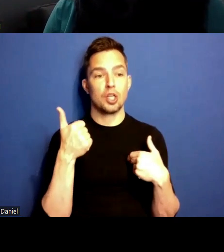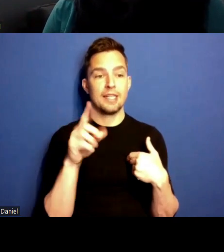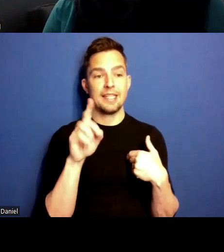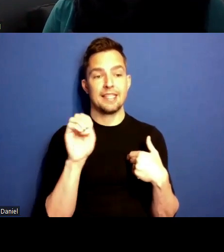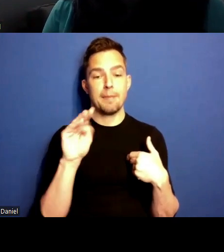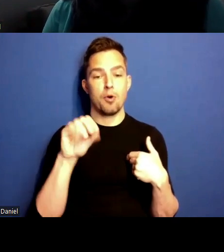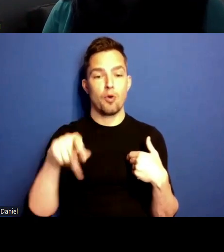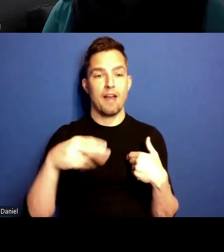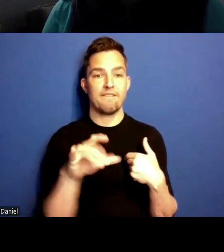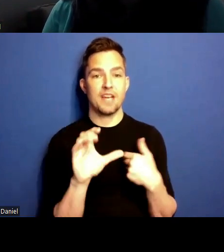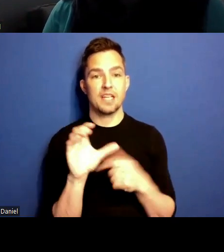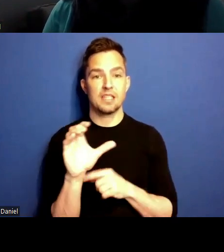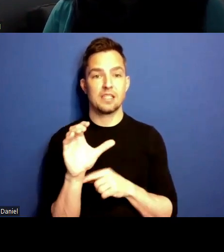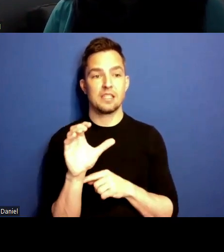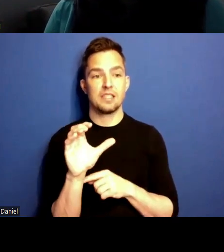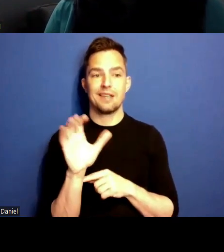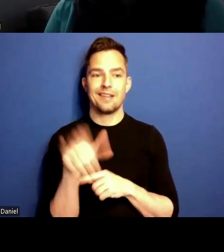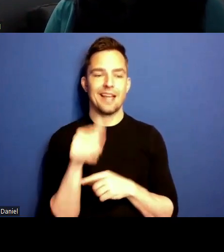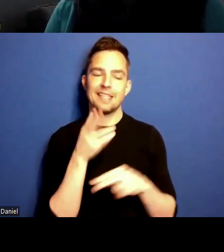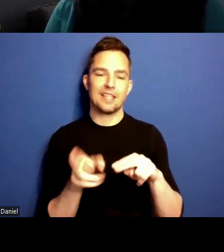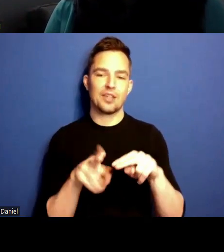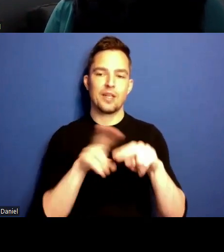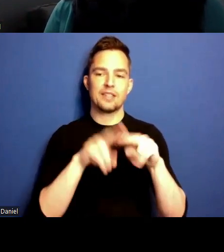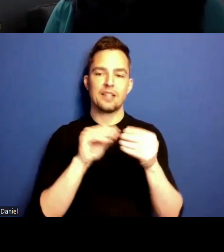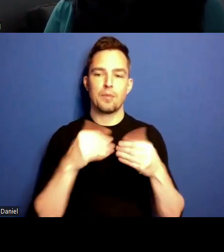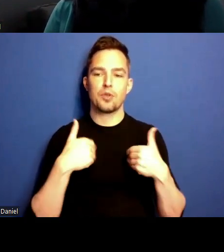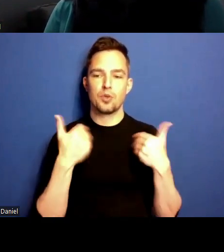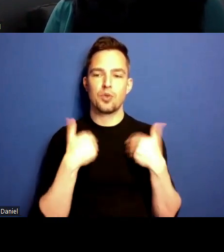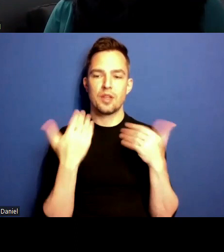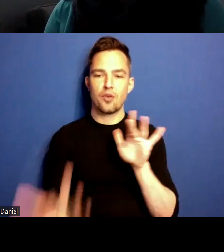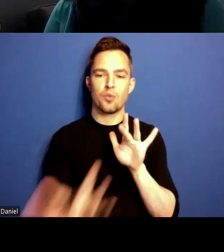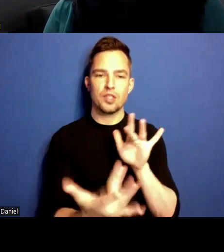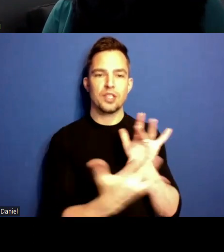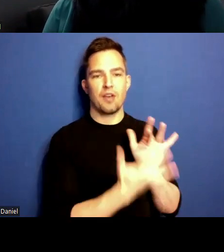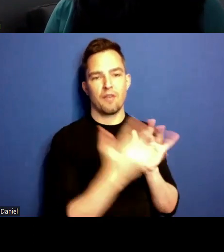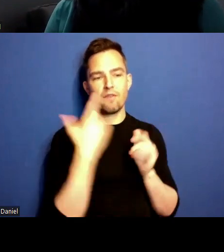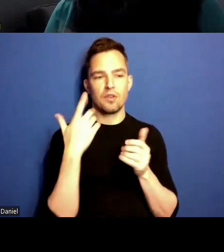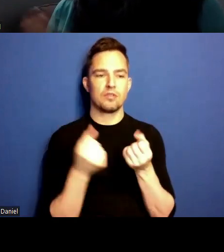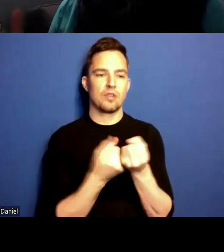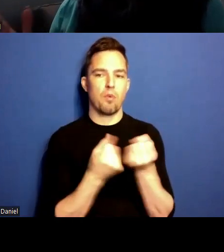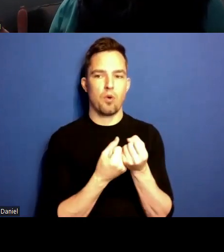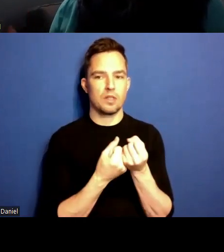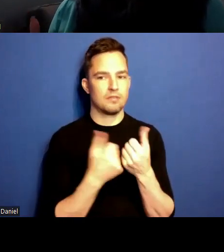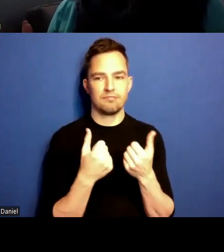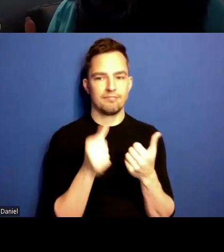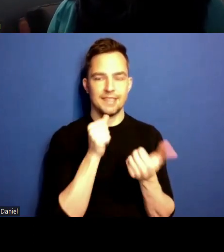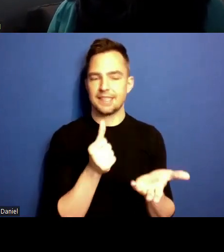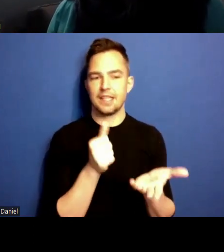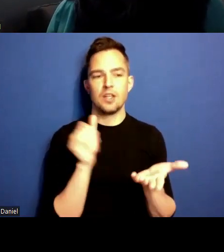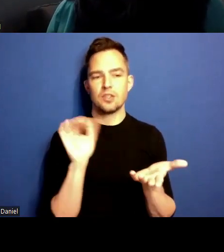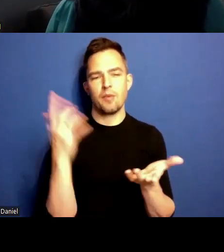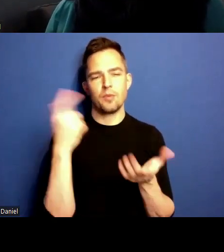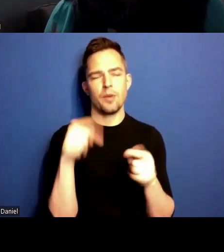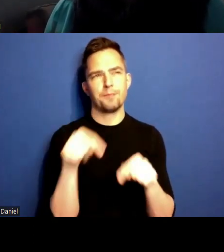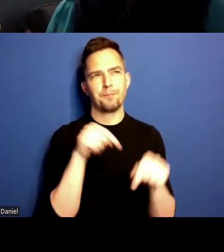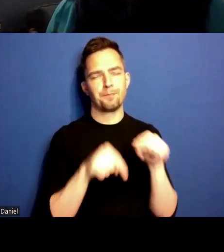for us, that simply hadn't increased the number of youth and young adults reaching out to us for support. And so that really prompted us to step